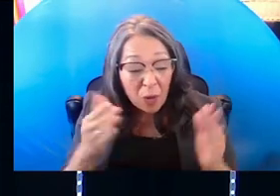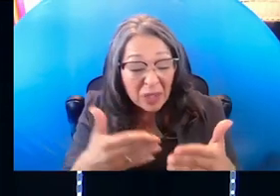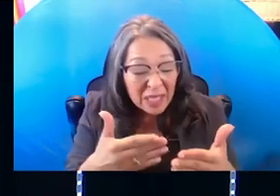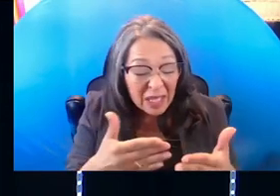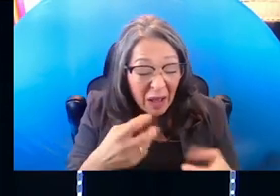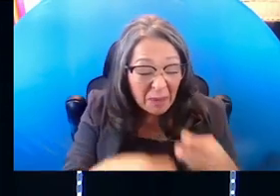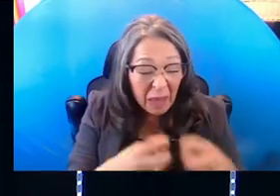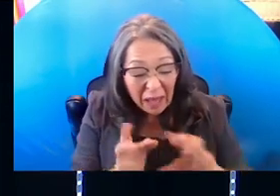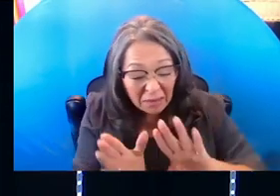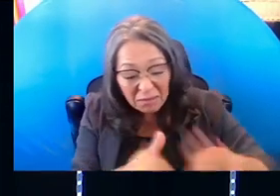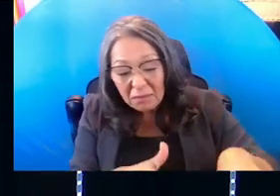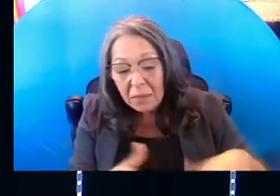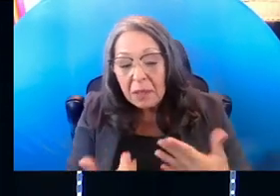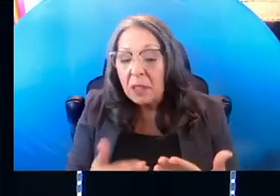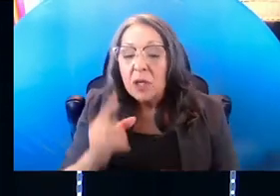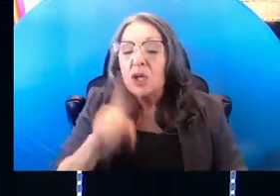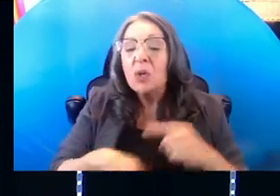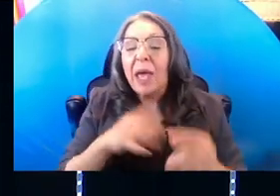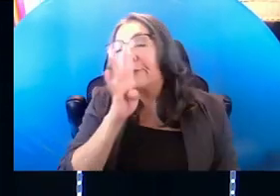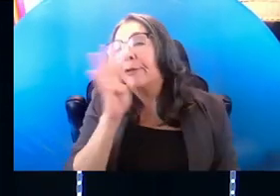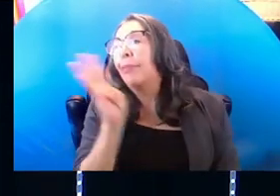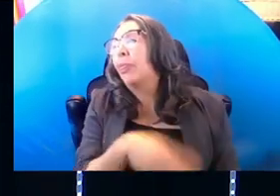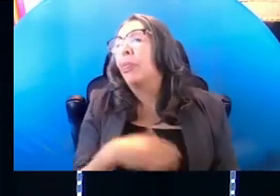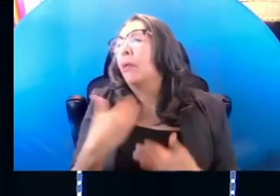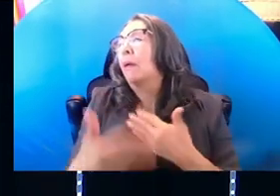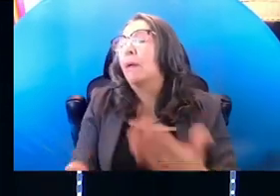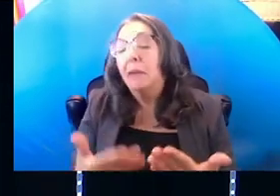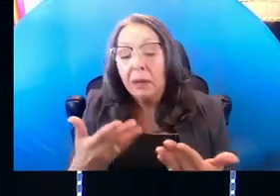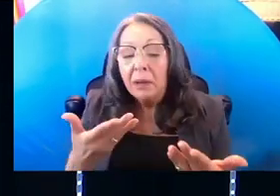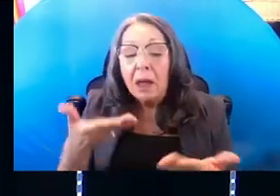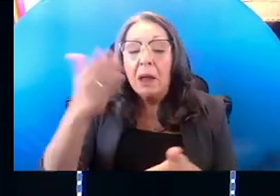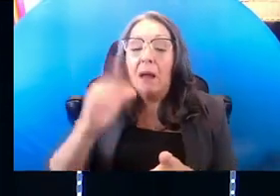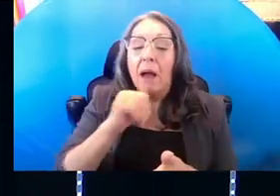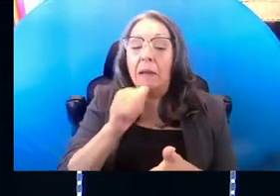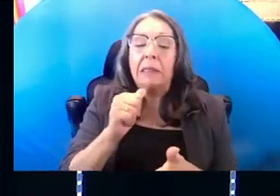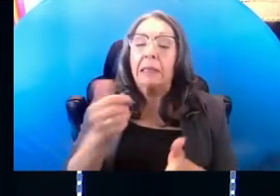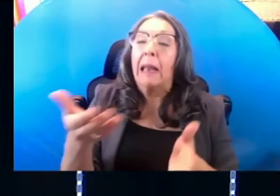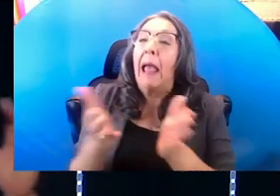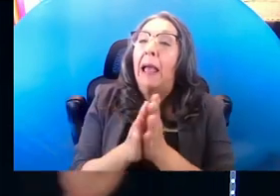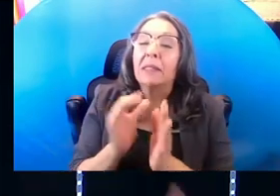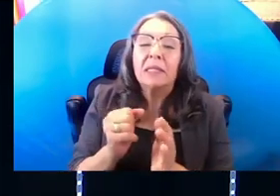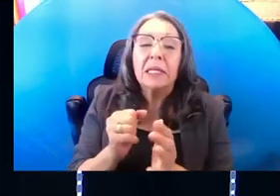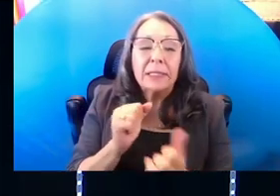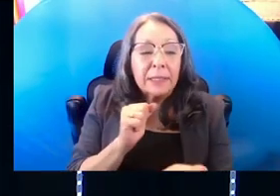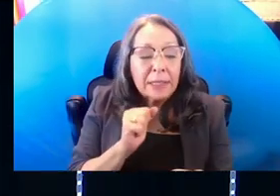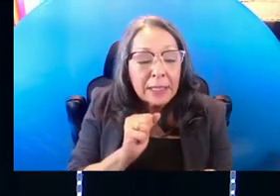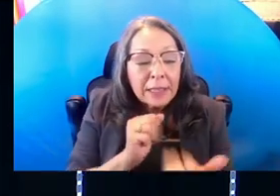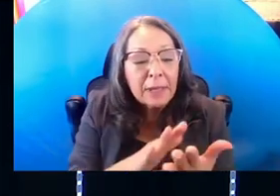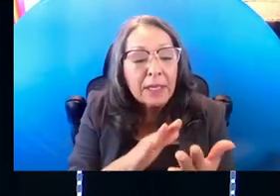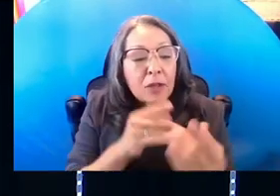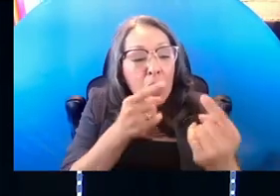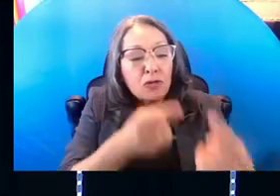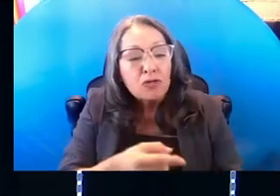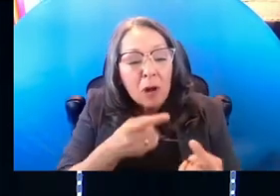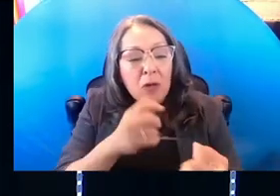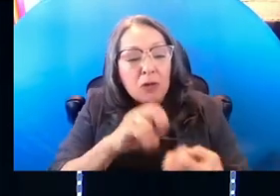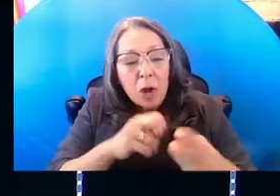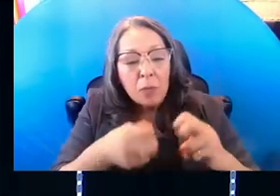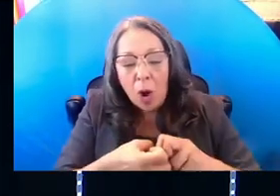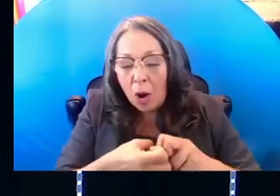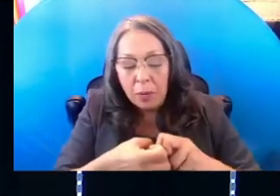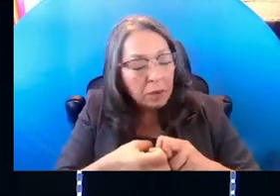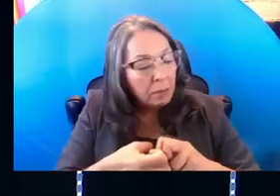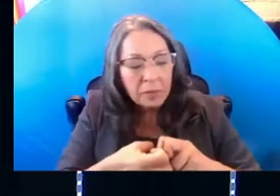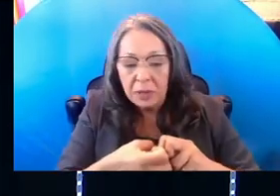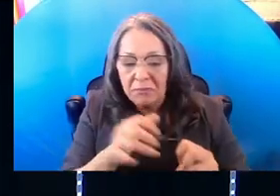can't just fast forward through them. It's not the way that God has called us to face our trials in the past, today, or ever.